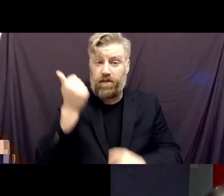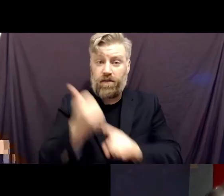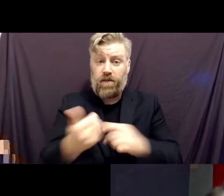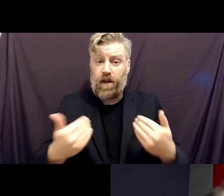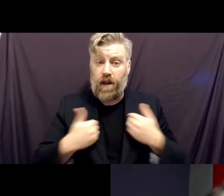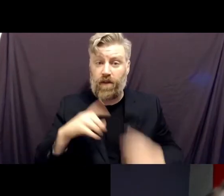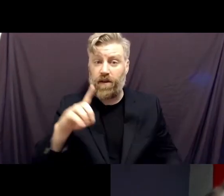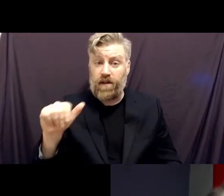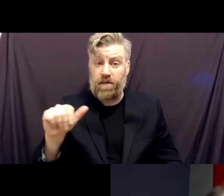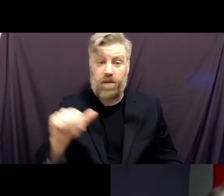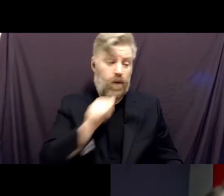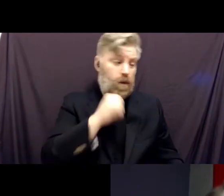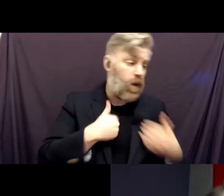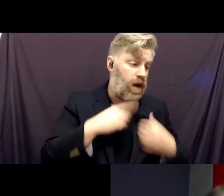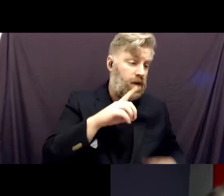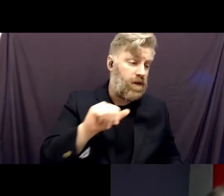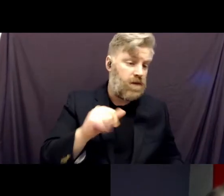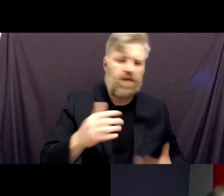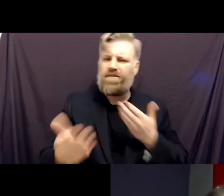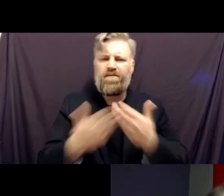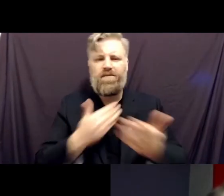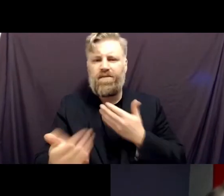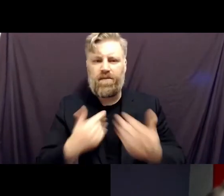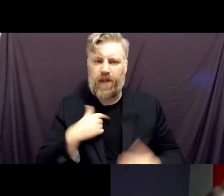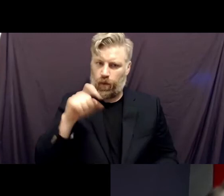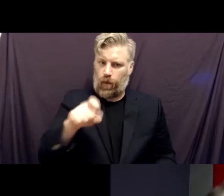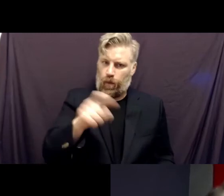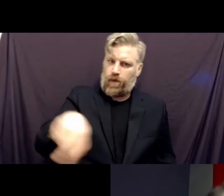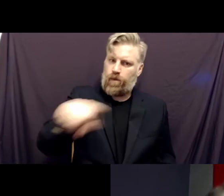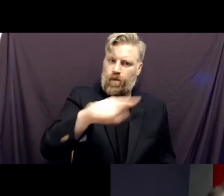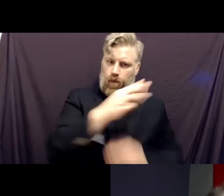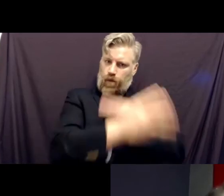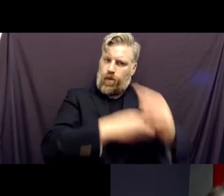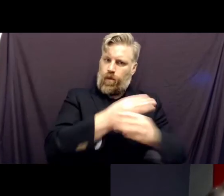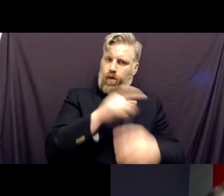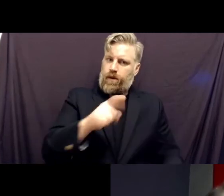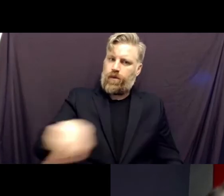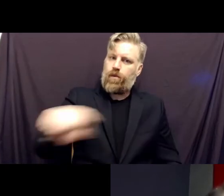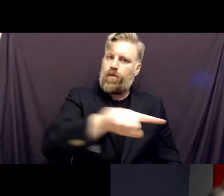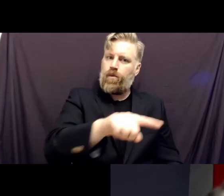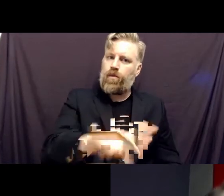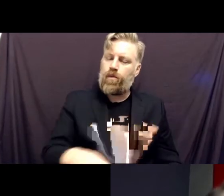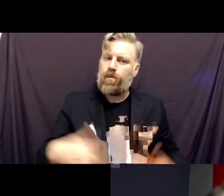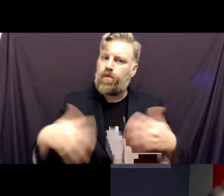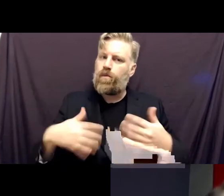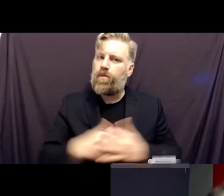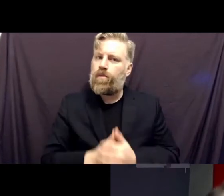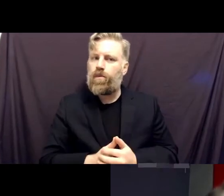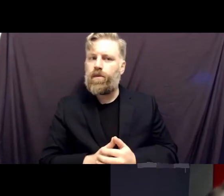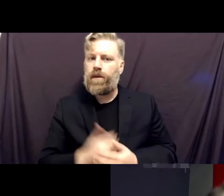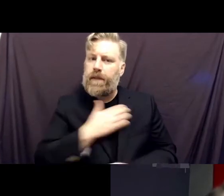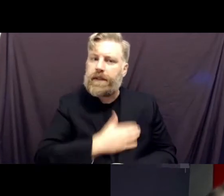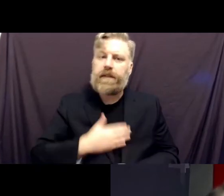doesn't matter, you know. You are needed for the world, and you are needed. And